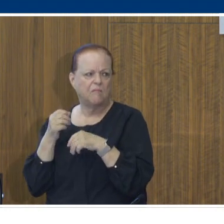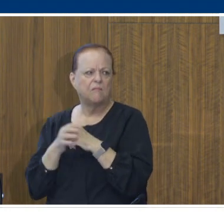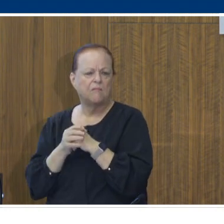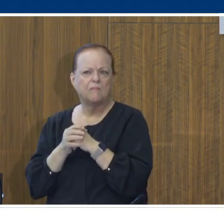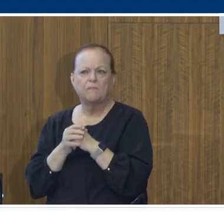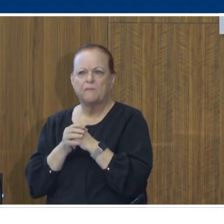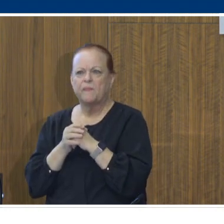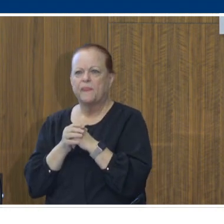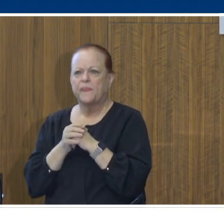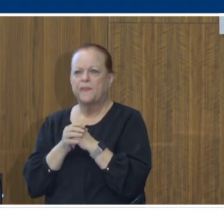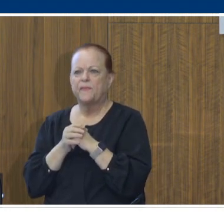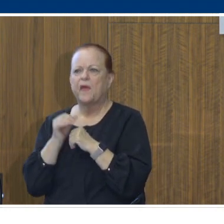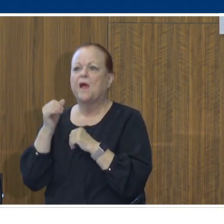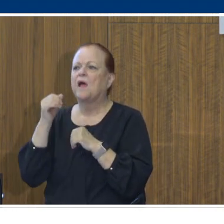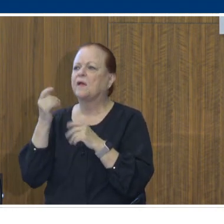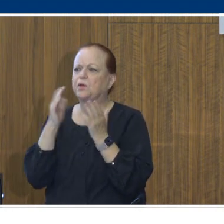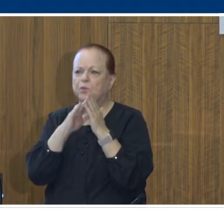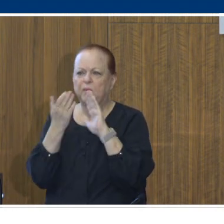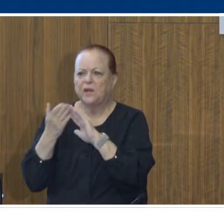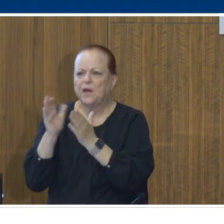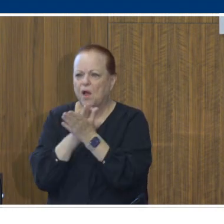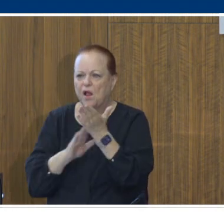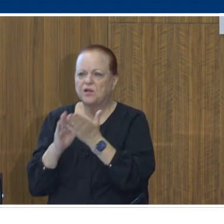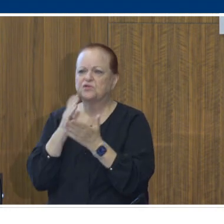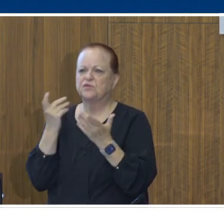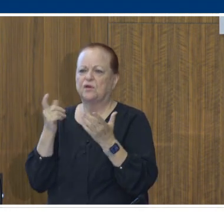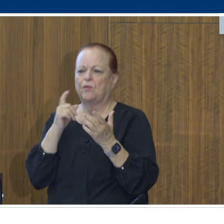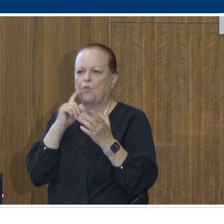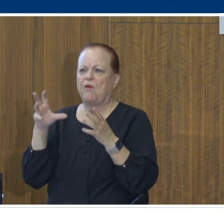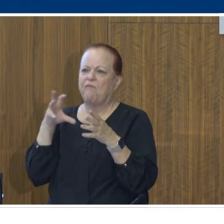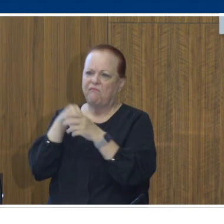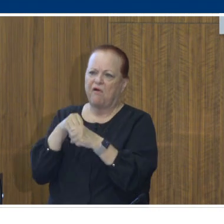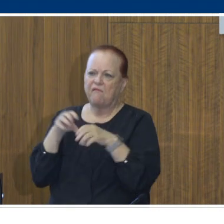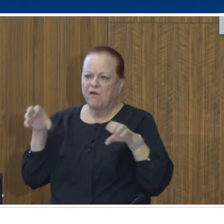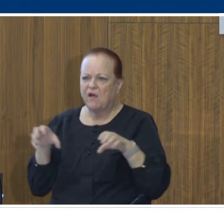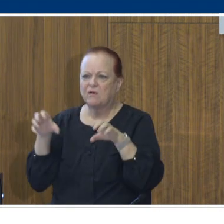other local community colleges being actively involved in their city's civic life.